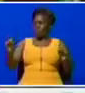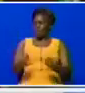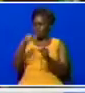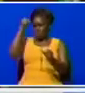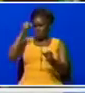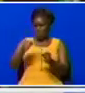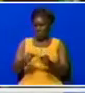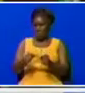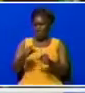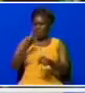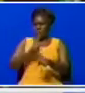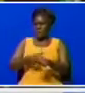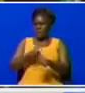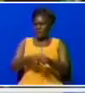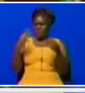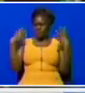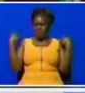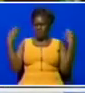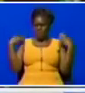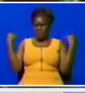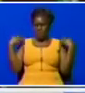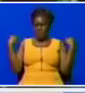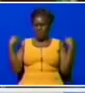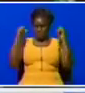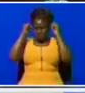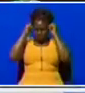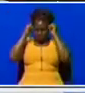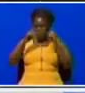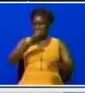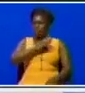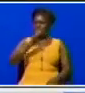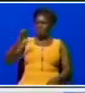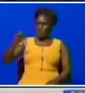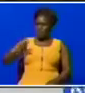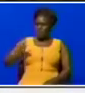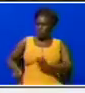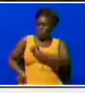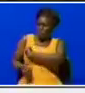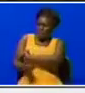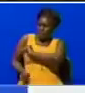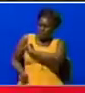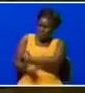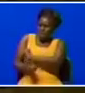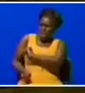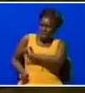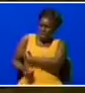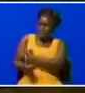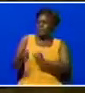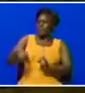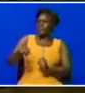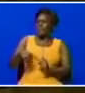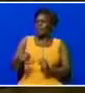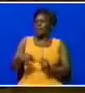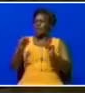remember when we came for the simulation exercise, when the commission took us through the entire process, we were supposed to